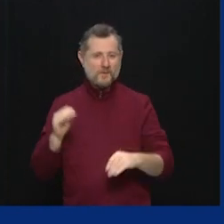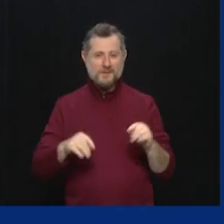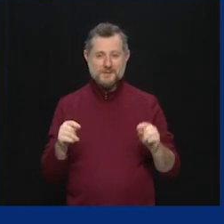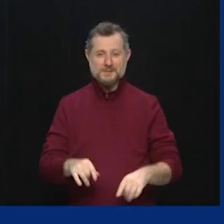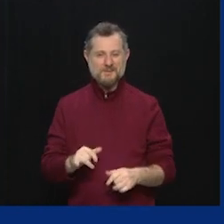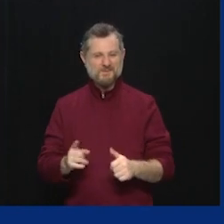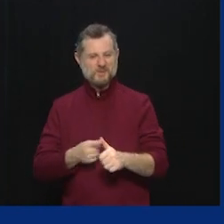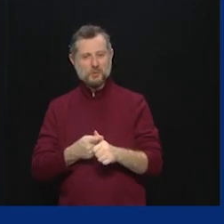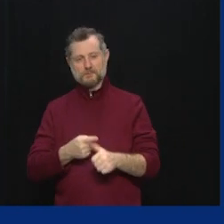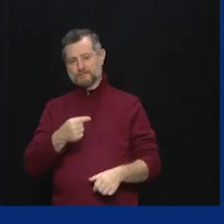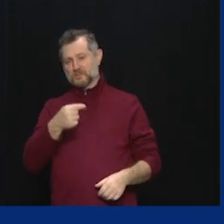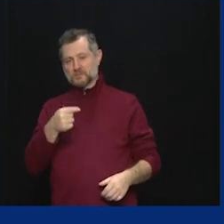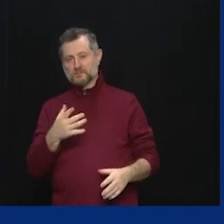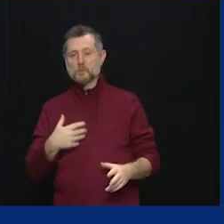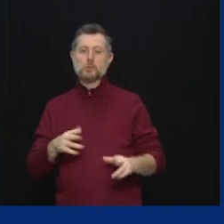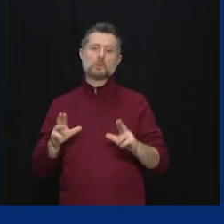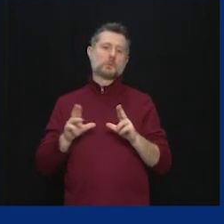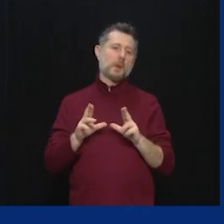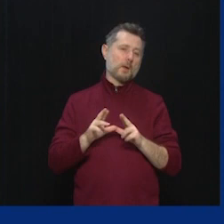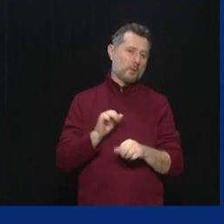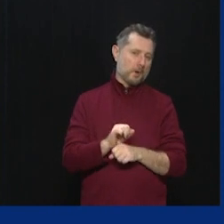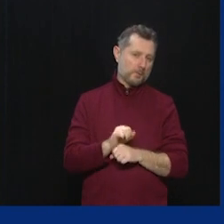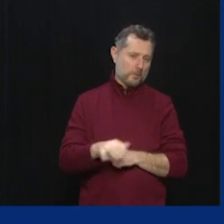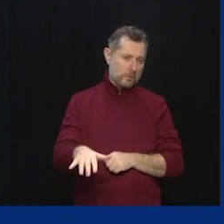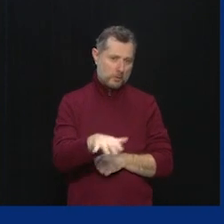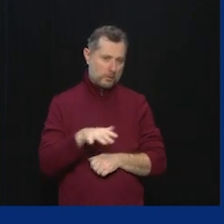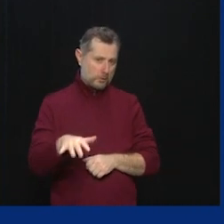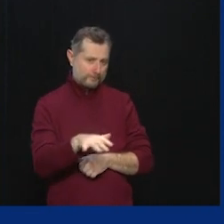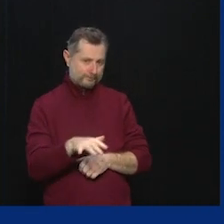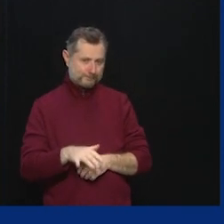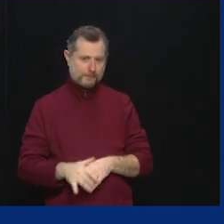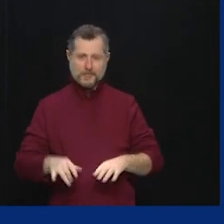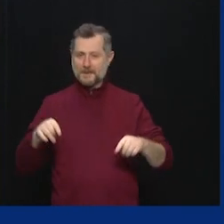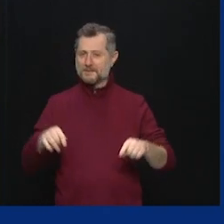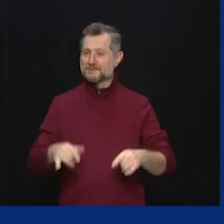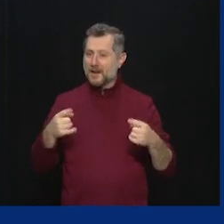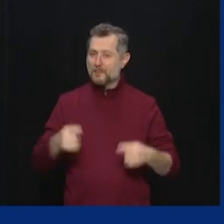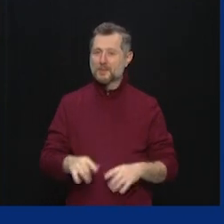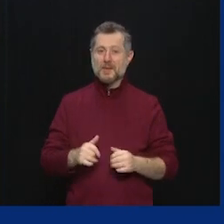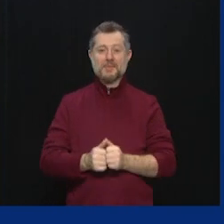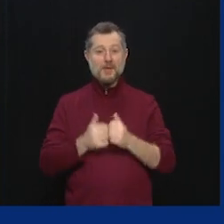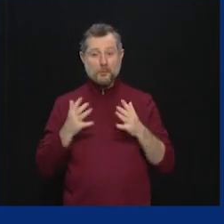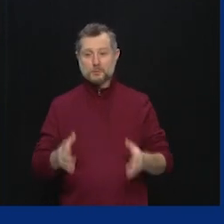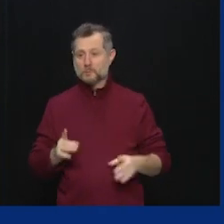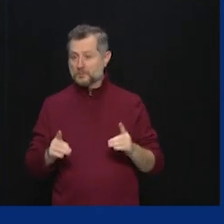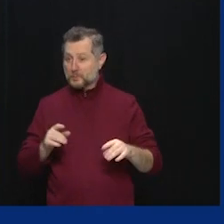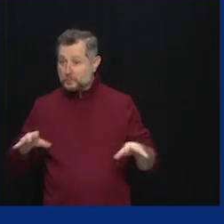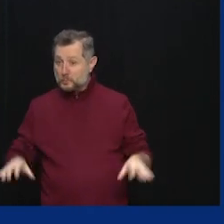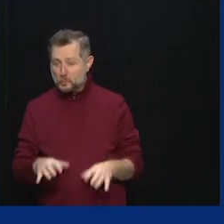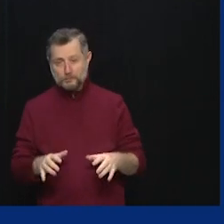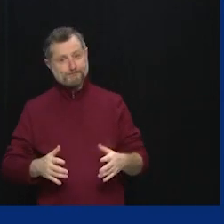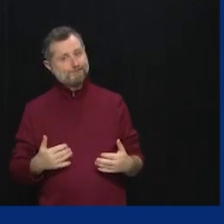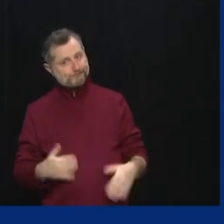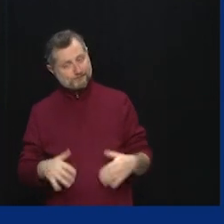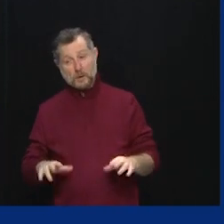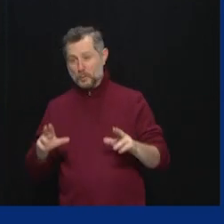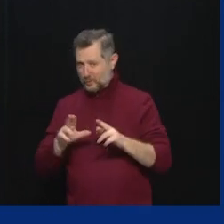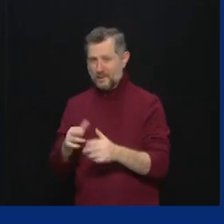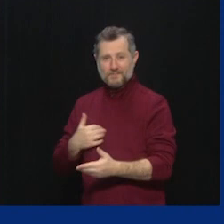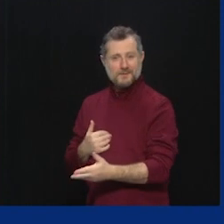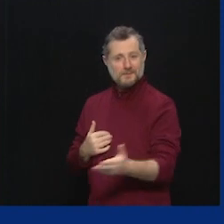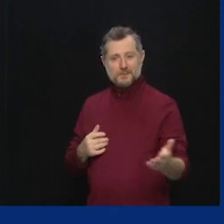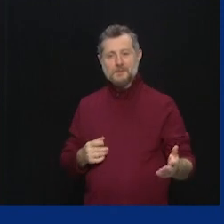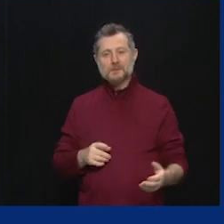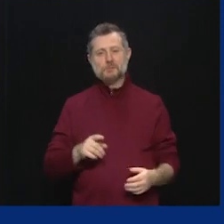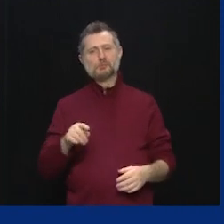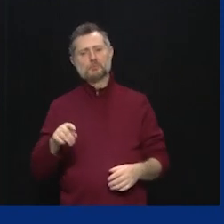This does not get built without the men and women of labor. And yes, we have John Durso and Maddie Aristich. You've been recognized. You're my friends. But